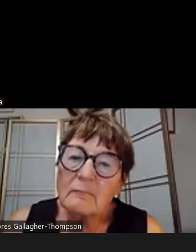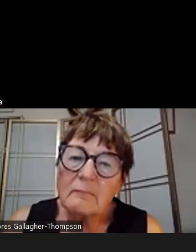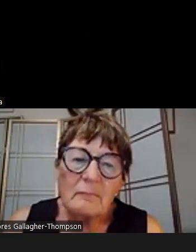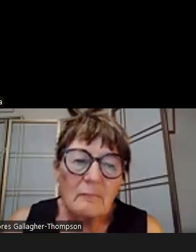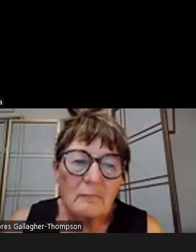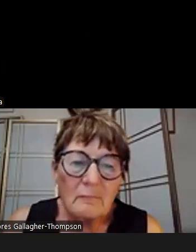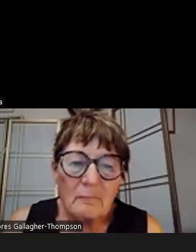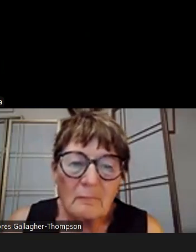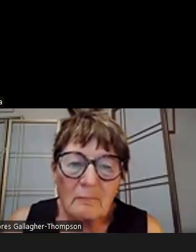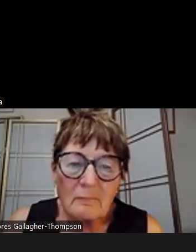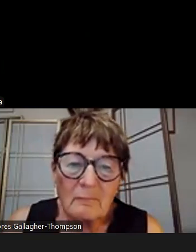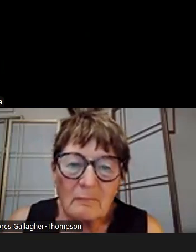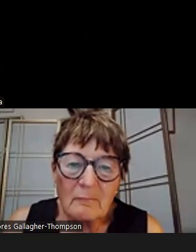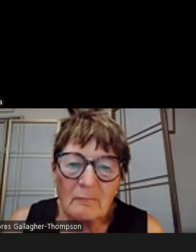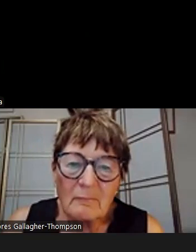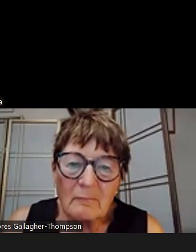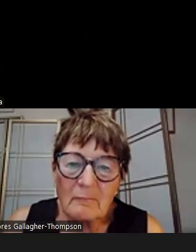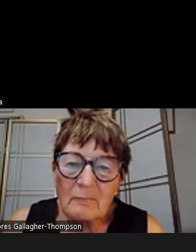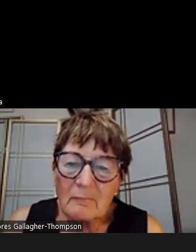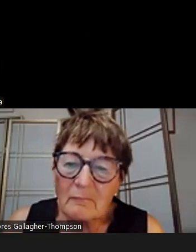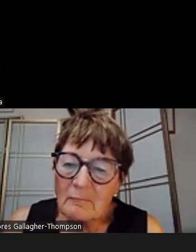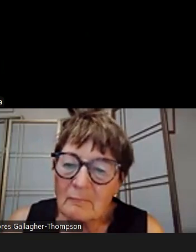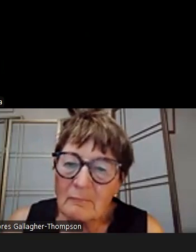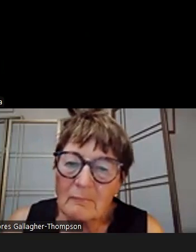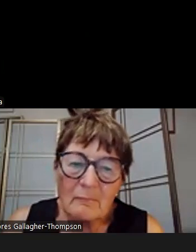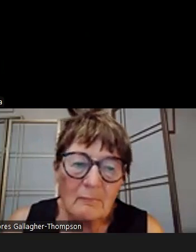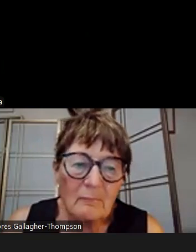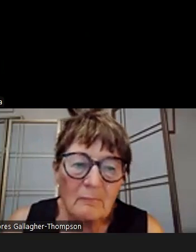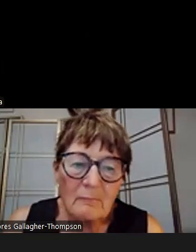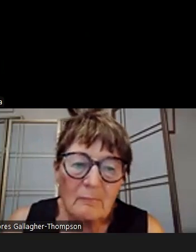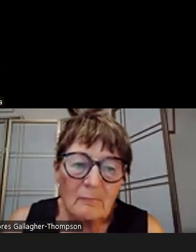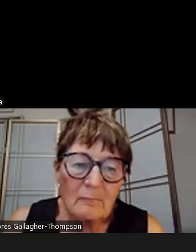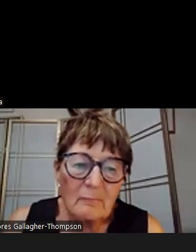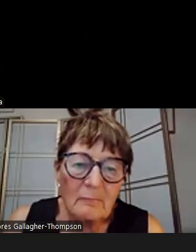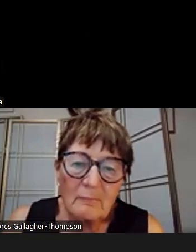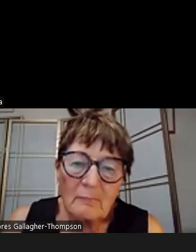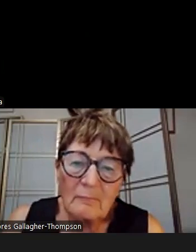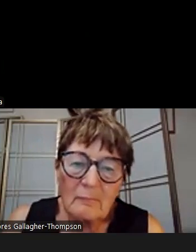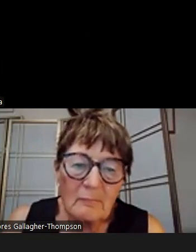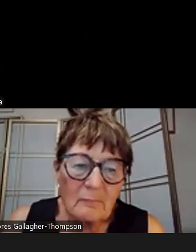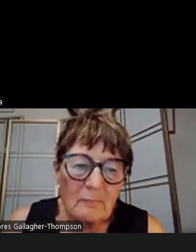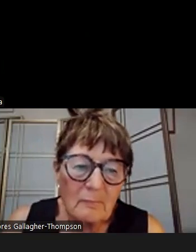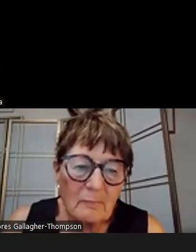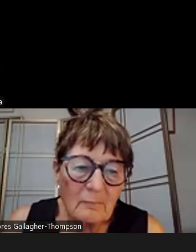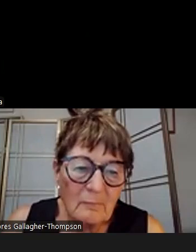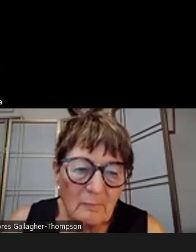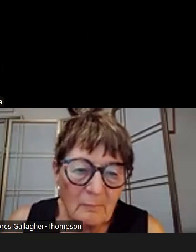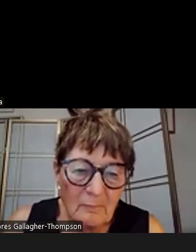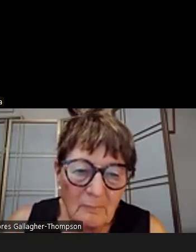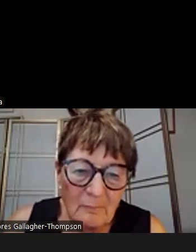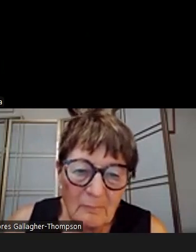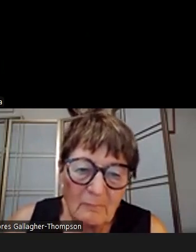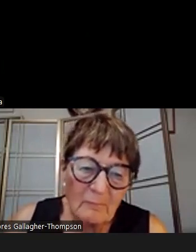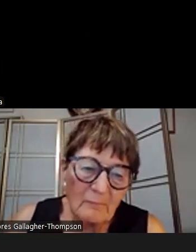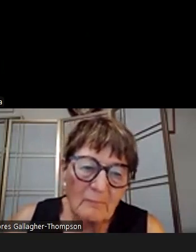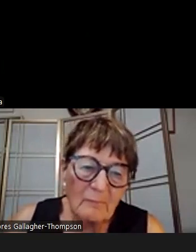Jason. Hi. I think I don't know if this is the proper forum for this, but the